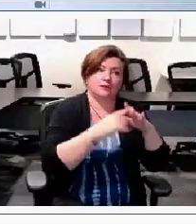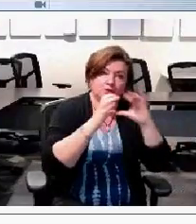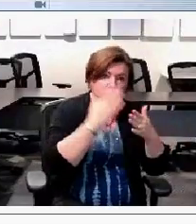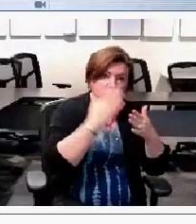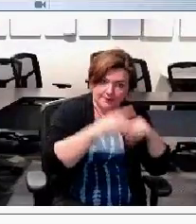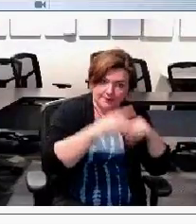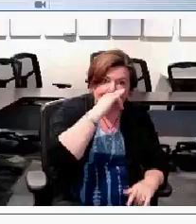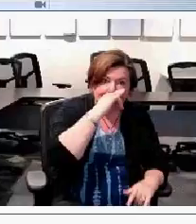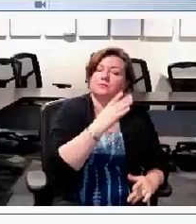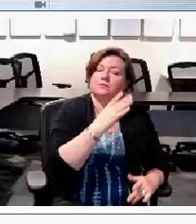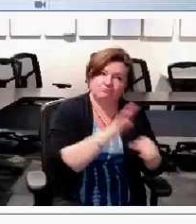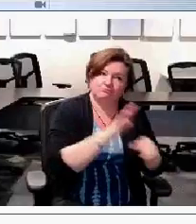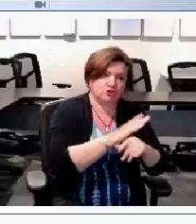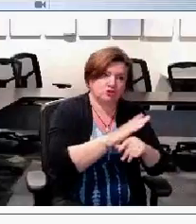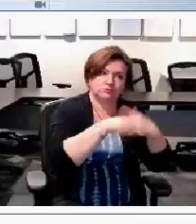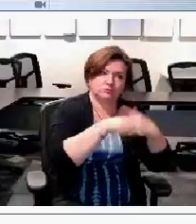we see. But